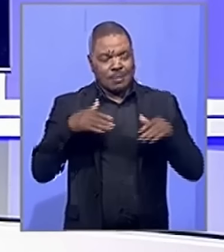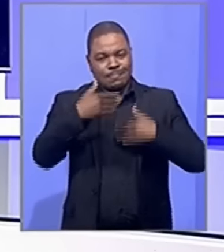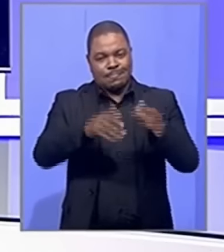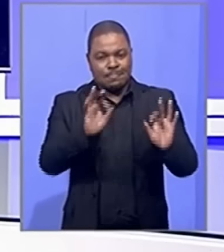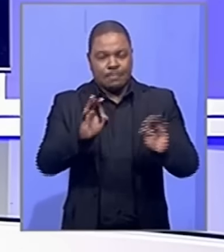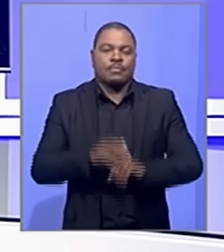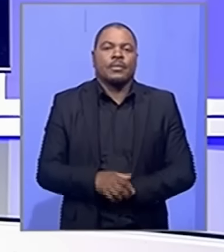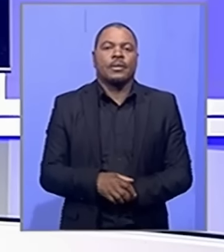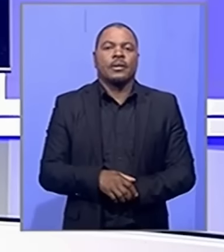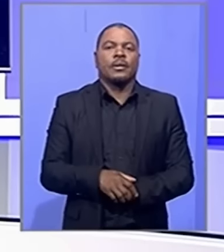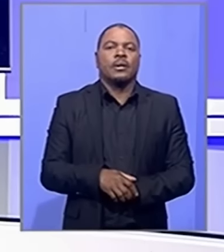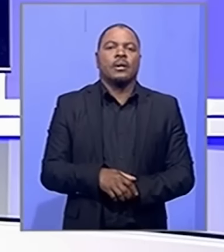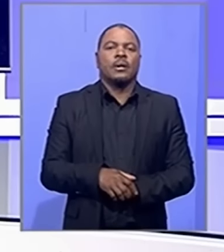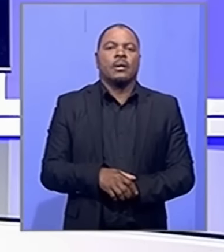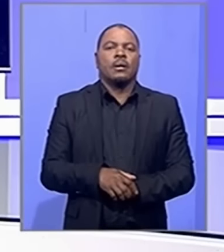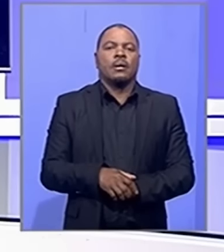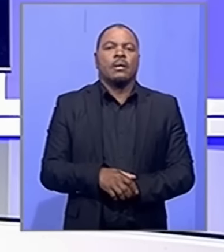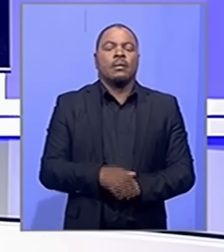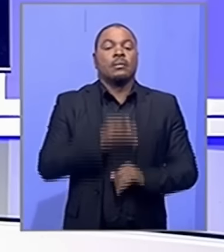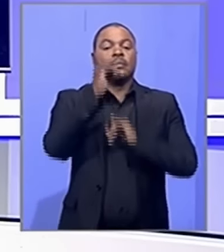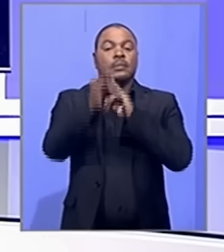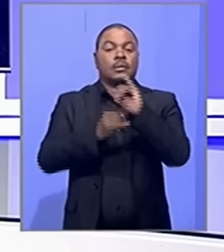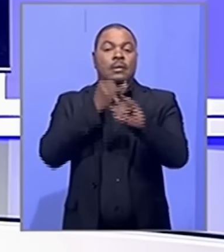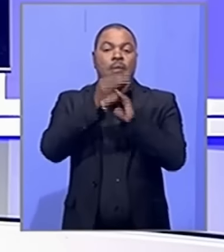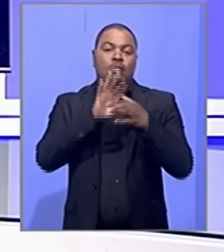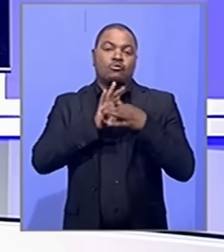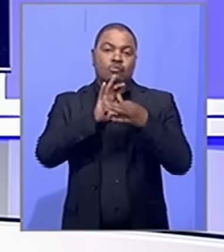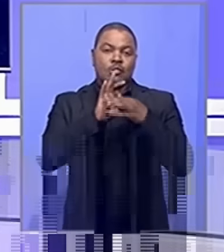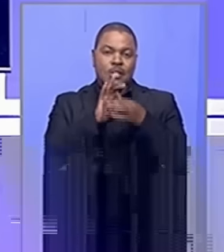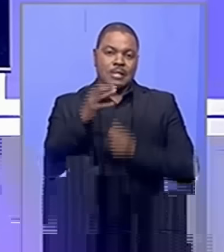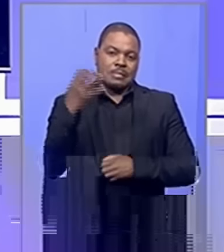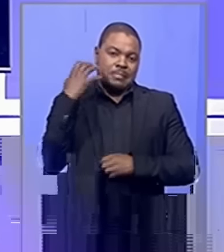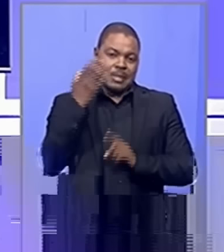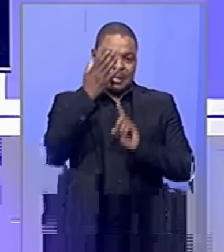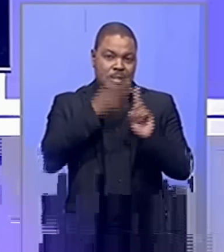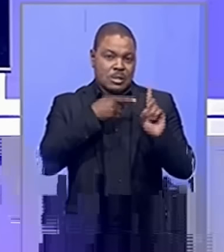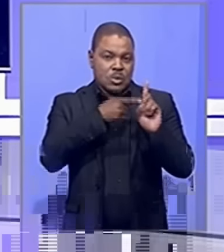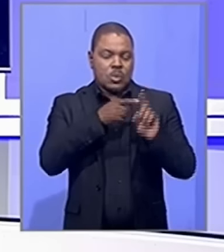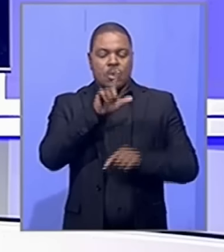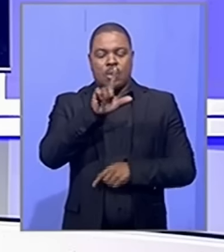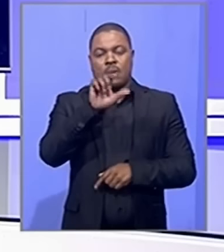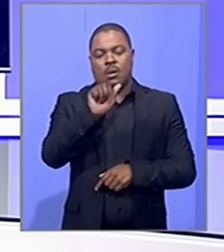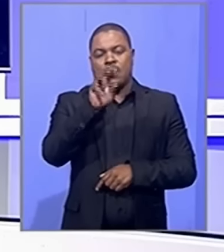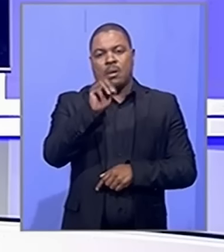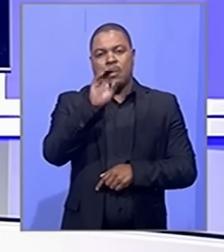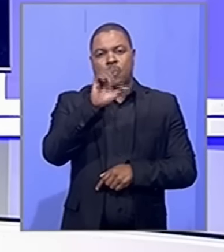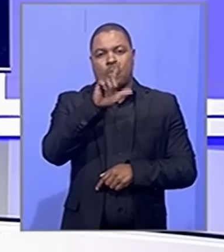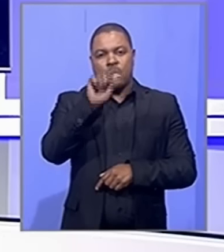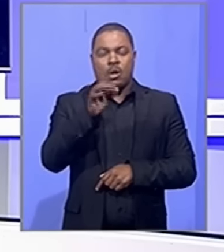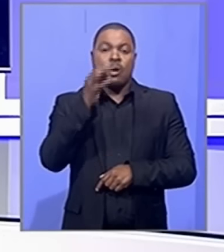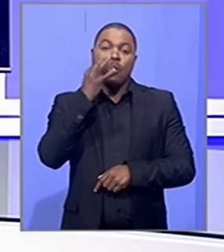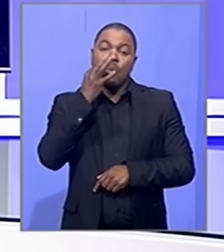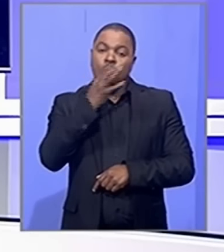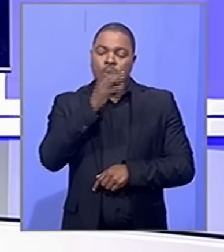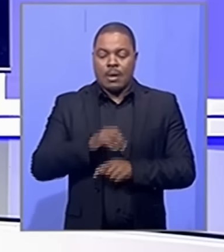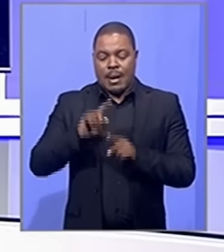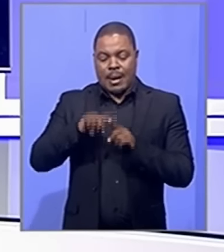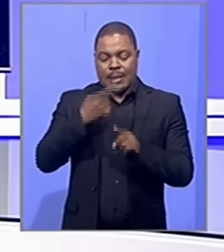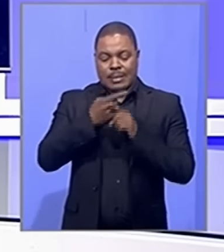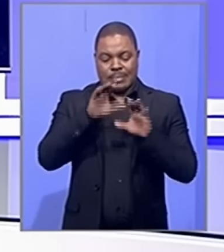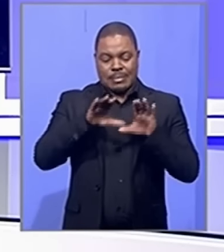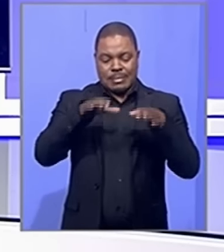tsona. Letona la dikamano tsa matjhabeng le bedisano Ronald Lamola le re kabinete ha